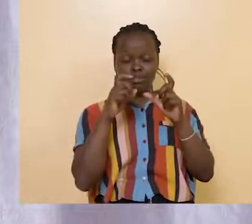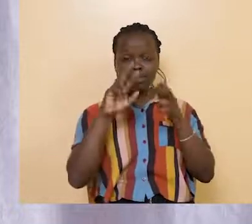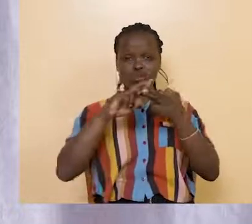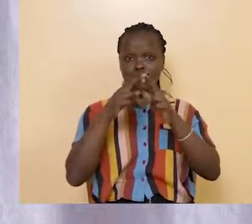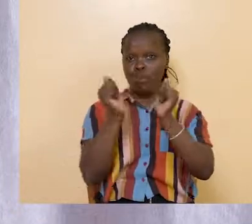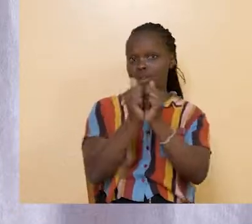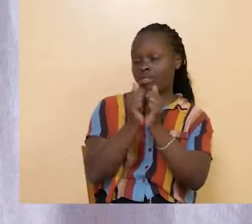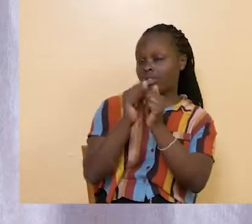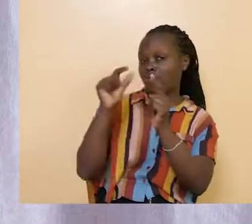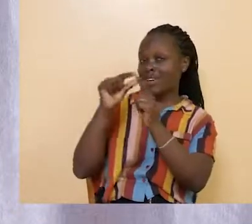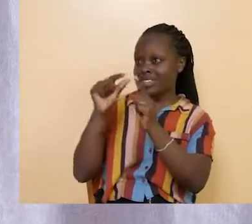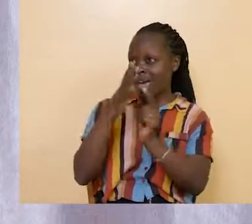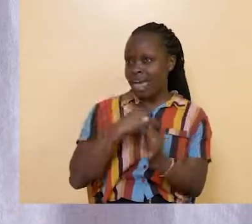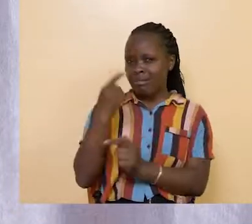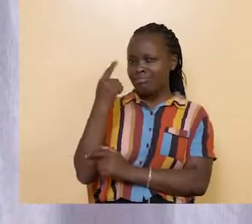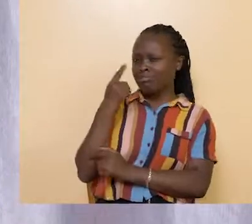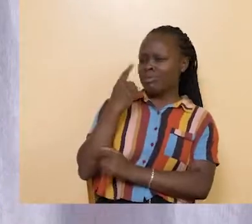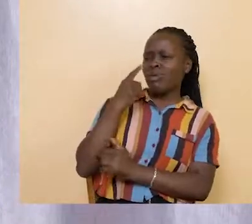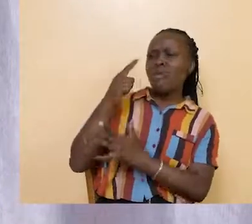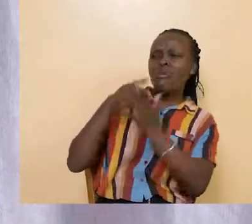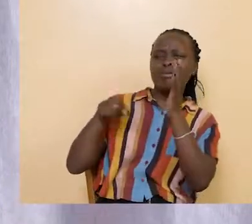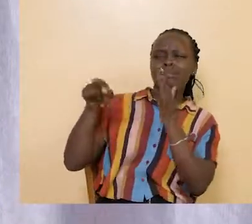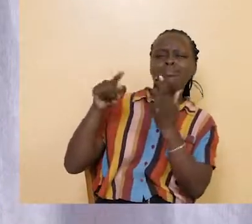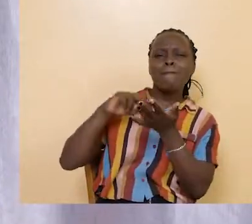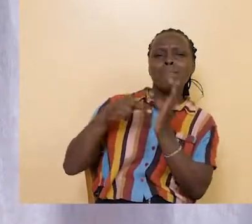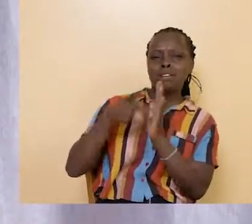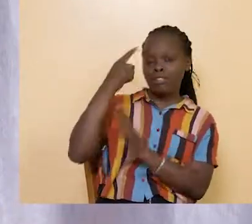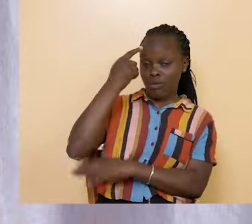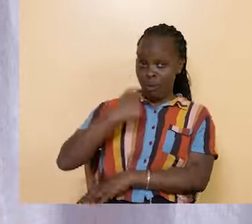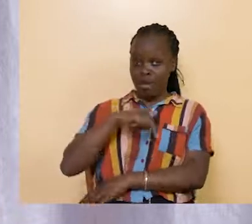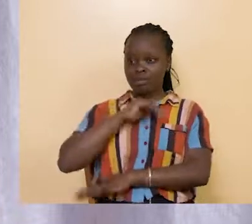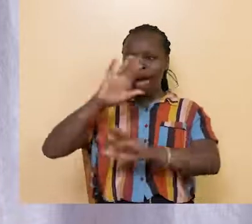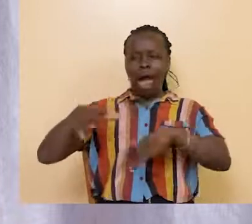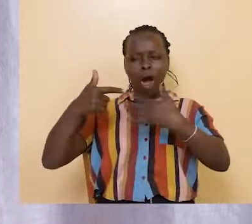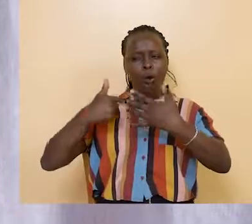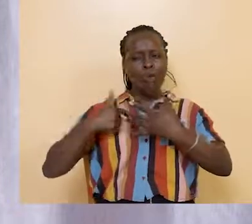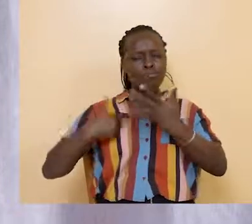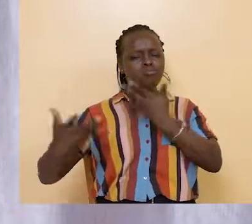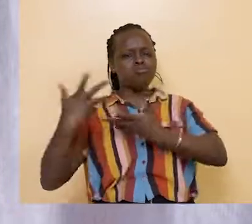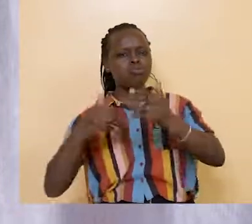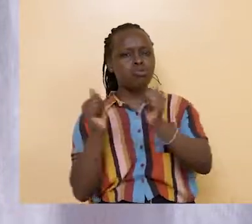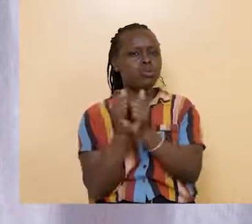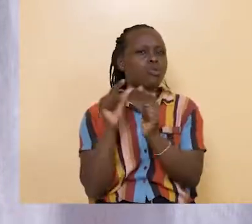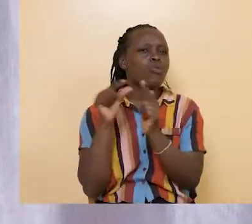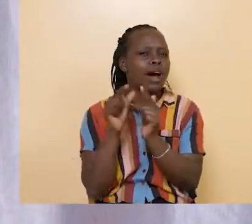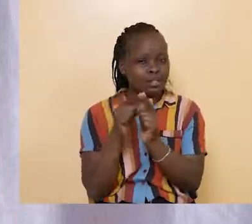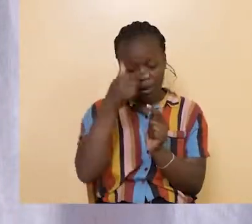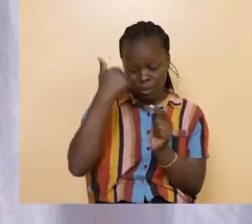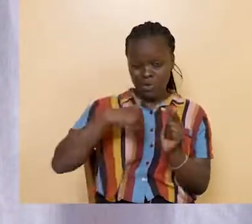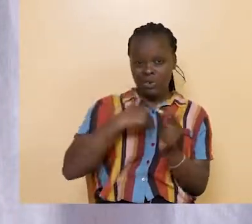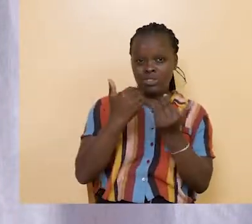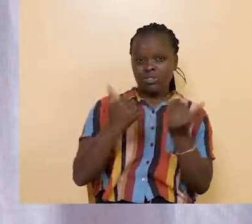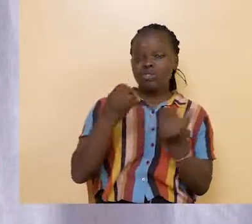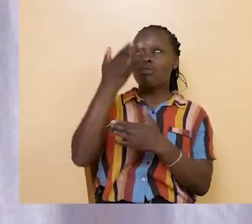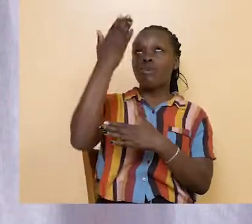relationship with words, and to see what this means for us, but also how we ought to respond as the children of God. And